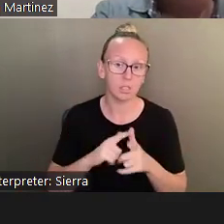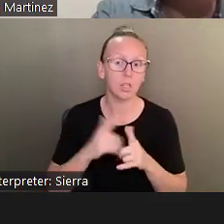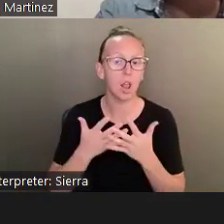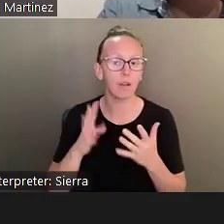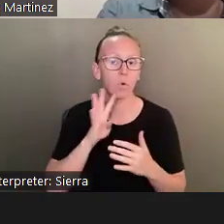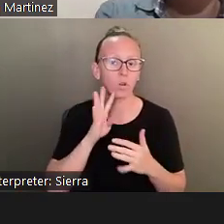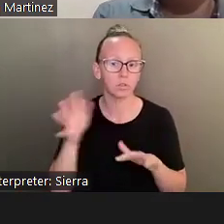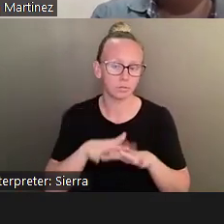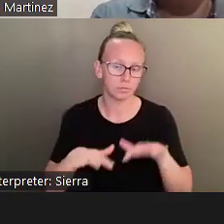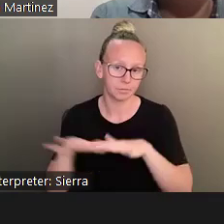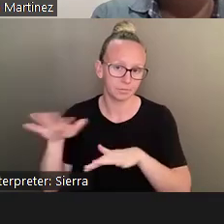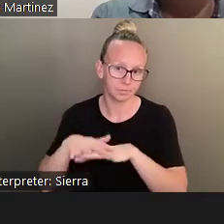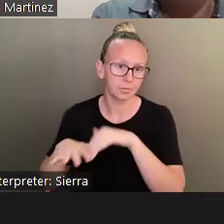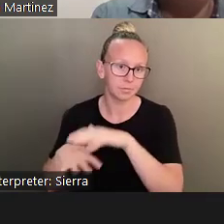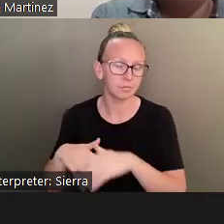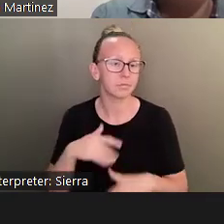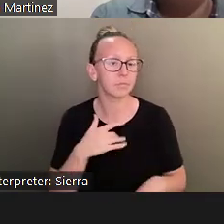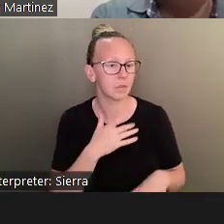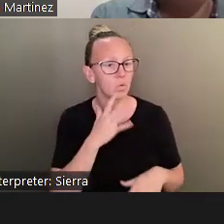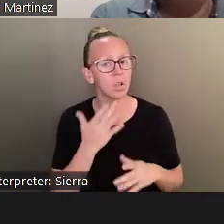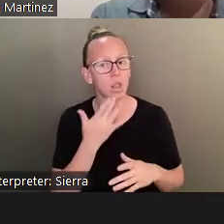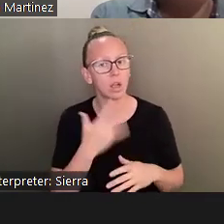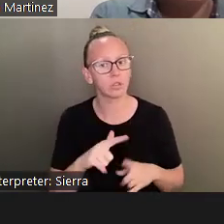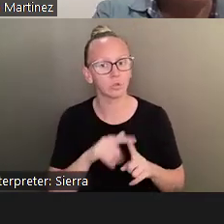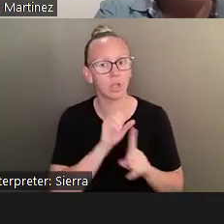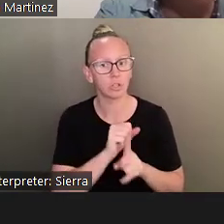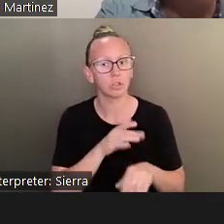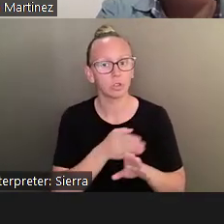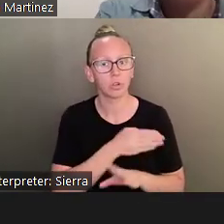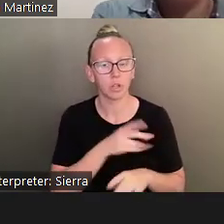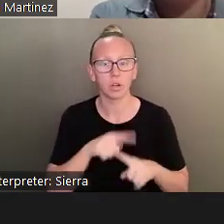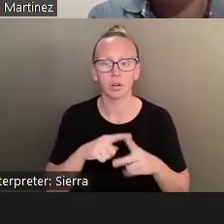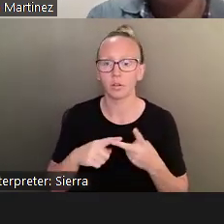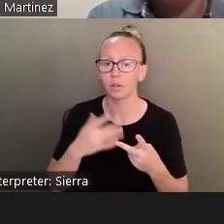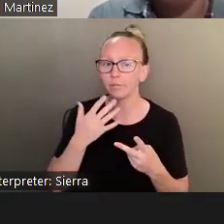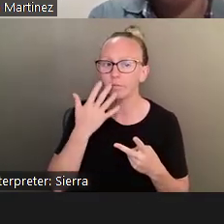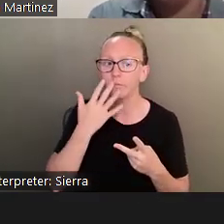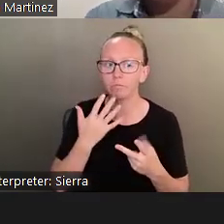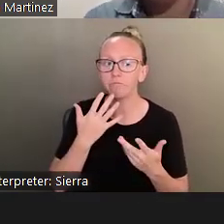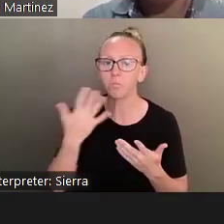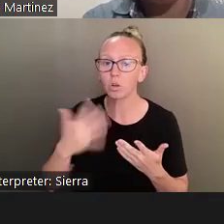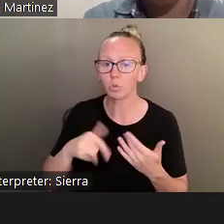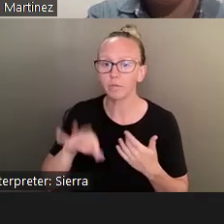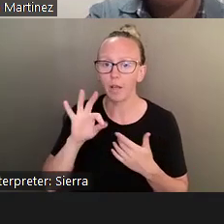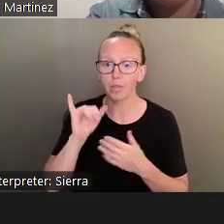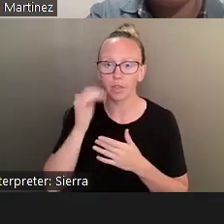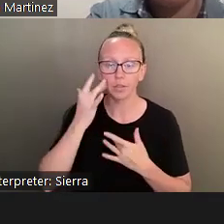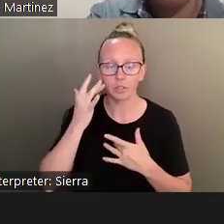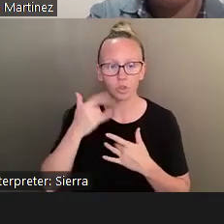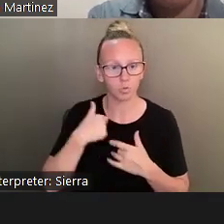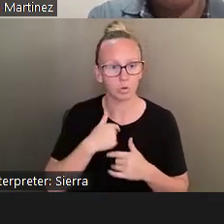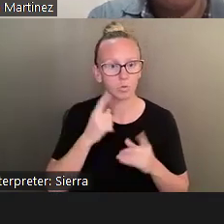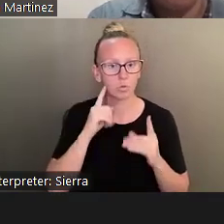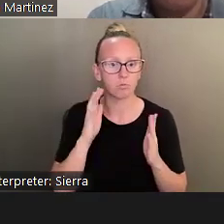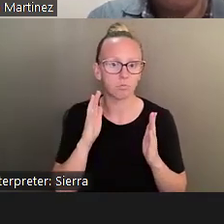early on. Unfortunately, they did find the condition we were hoping to rule out. So I did get some